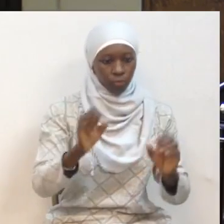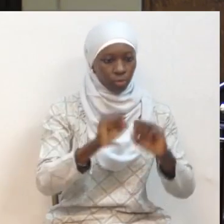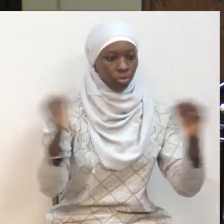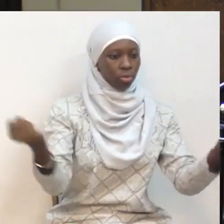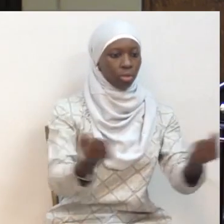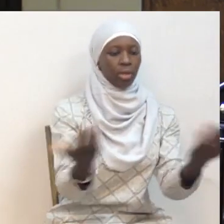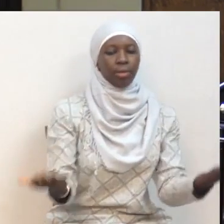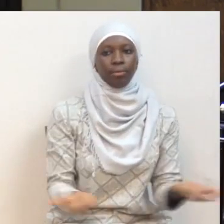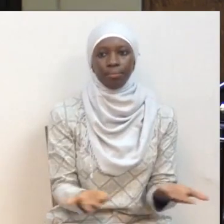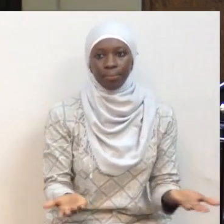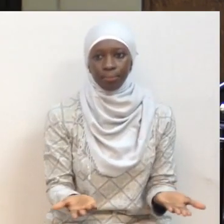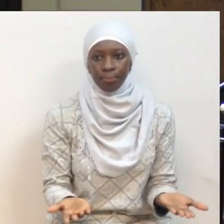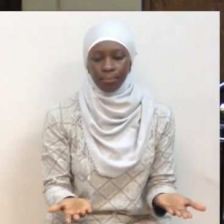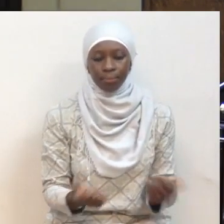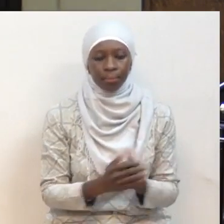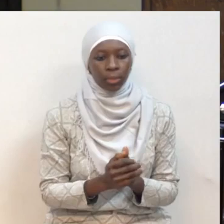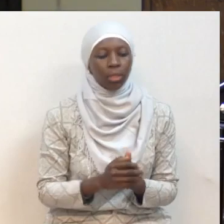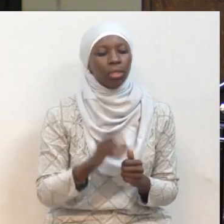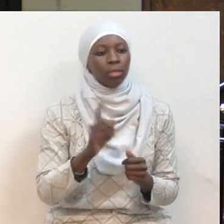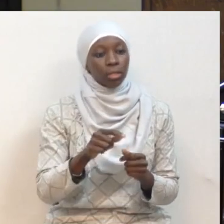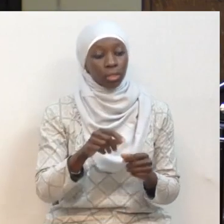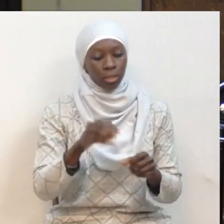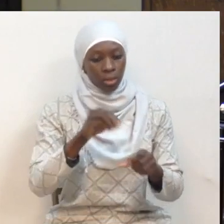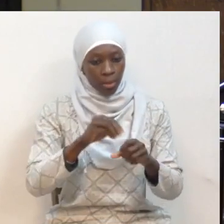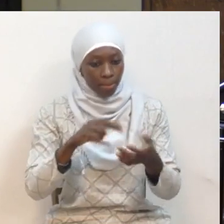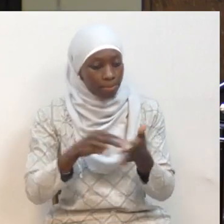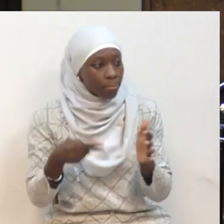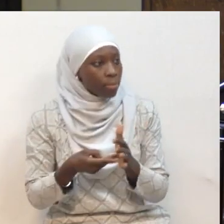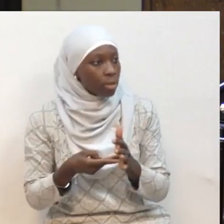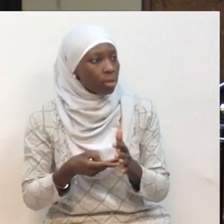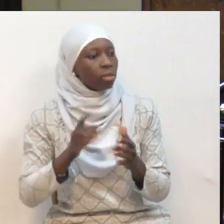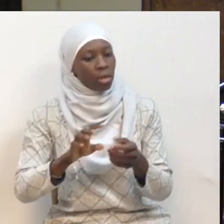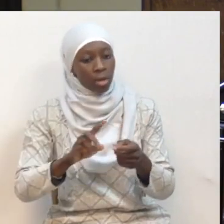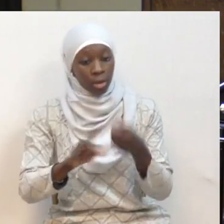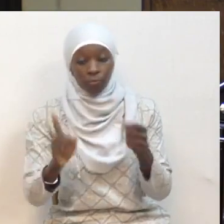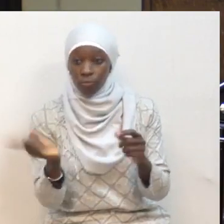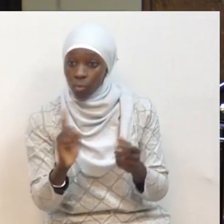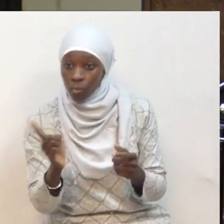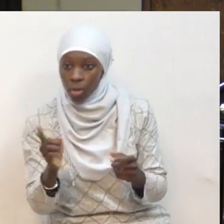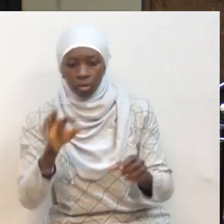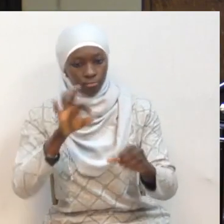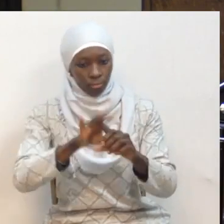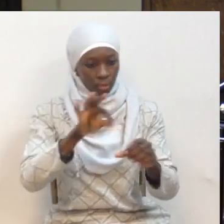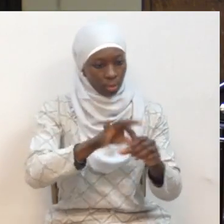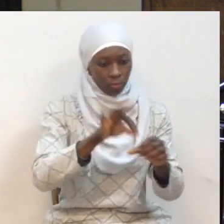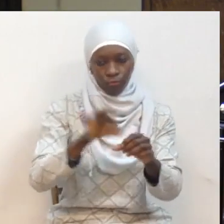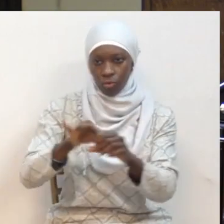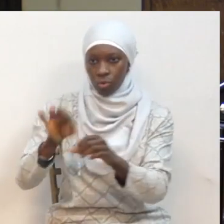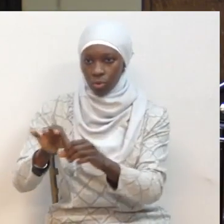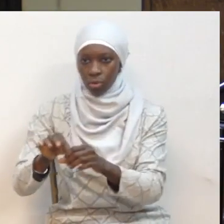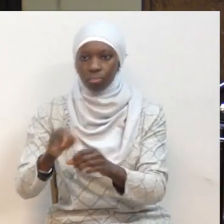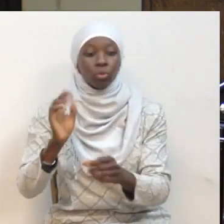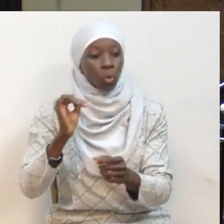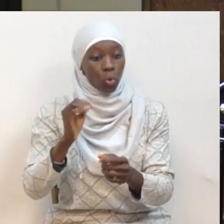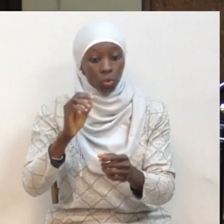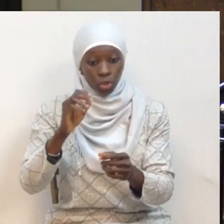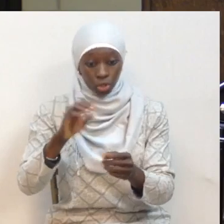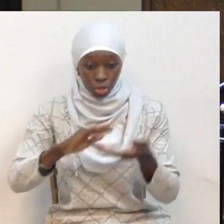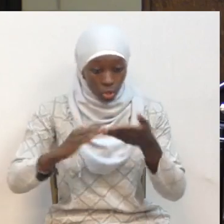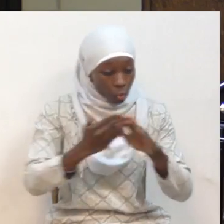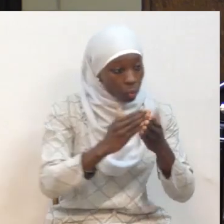selection process, where they, the leaders of their community, would support the Khalifa or the chosen